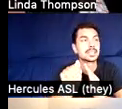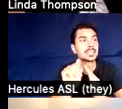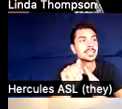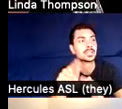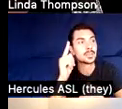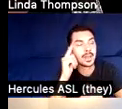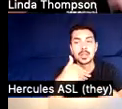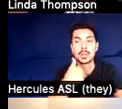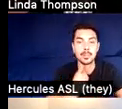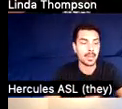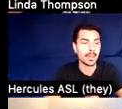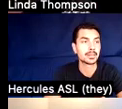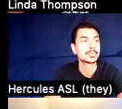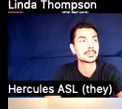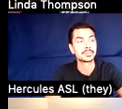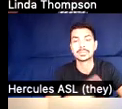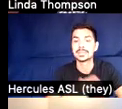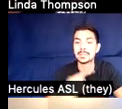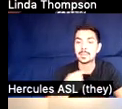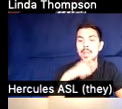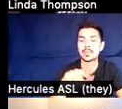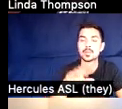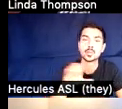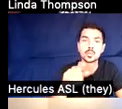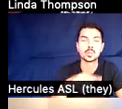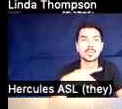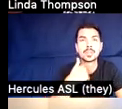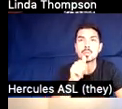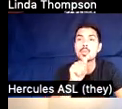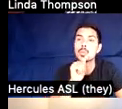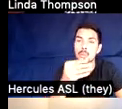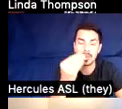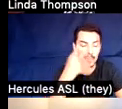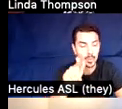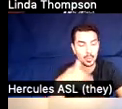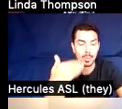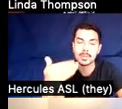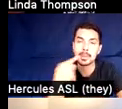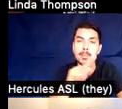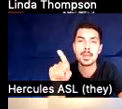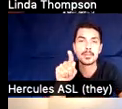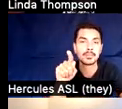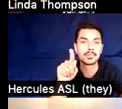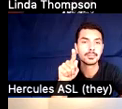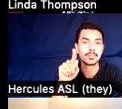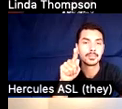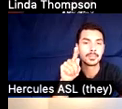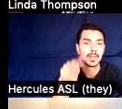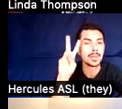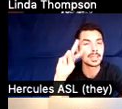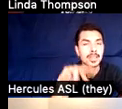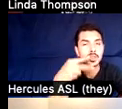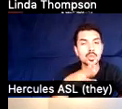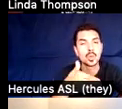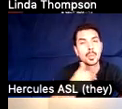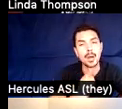body. And sometimes we have to do that to cope with the information that we're processing. But to be intentional about being in your body